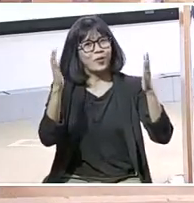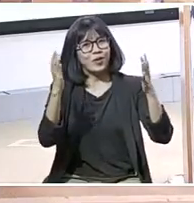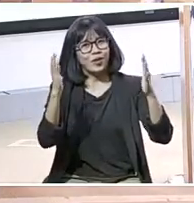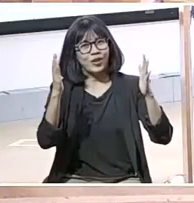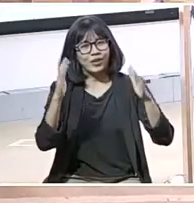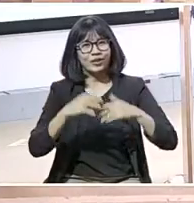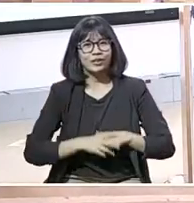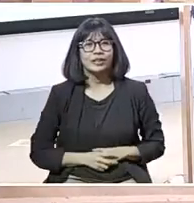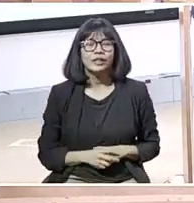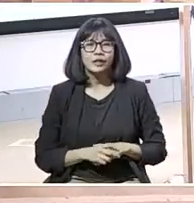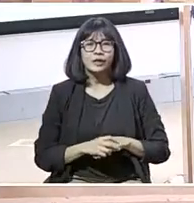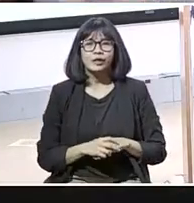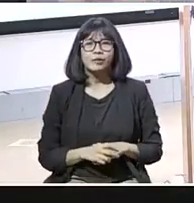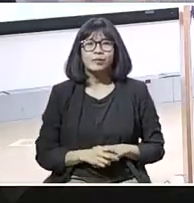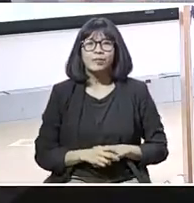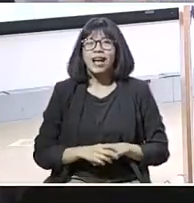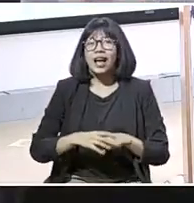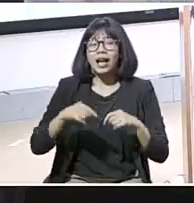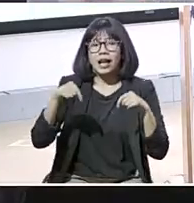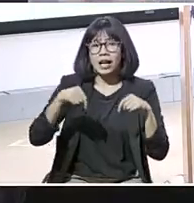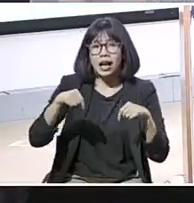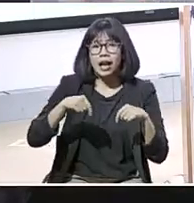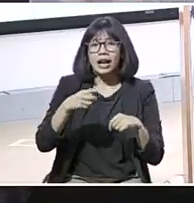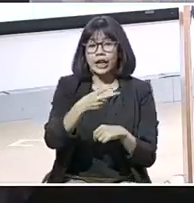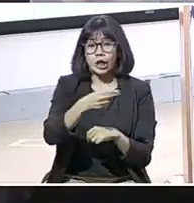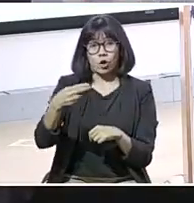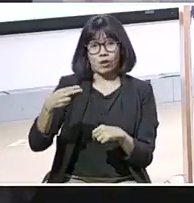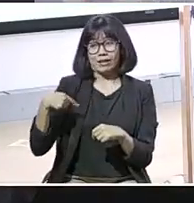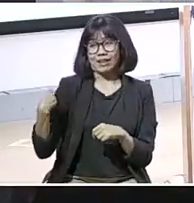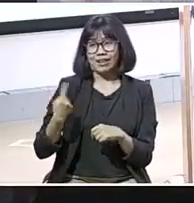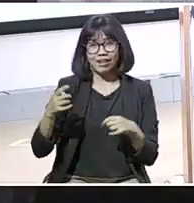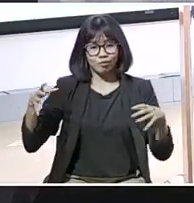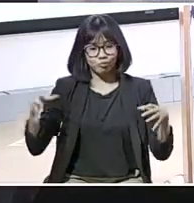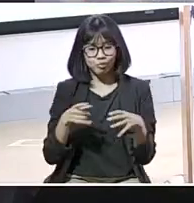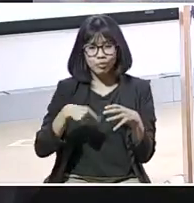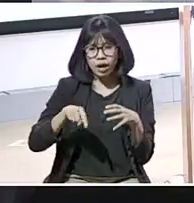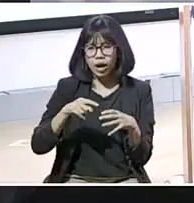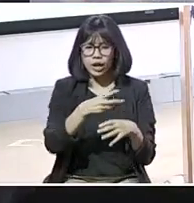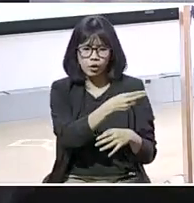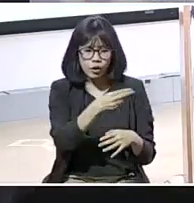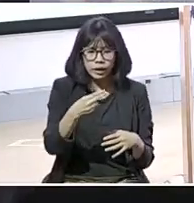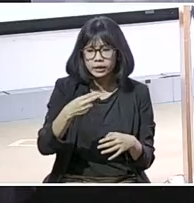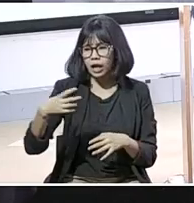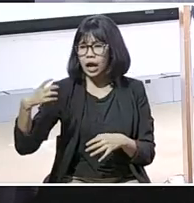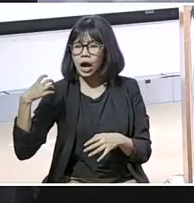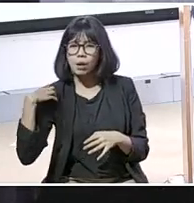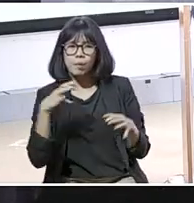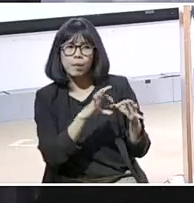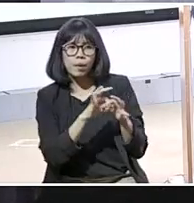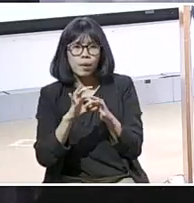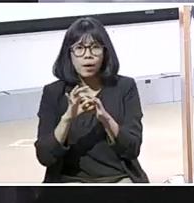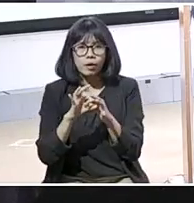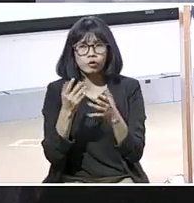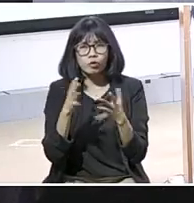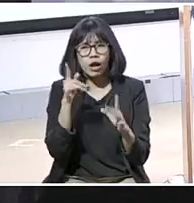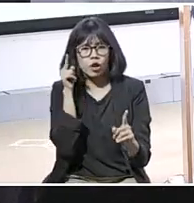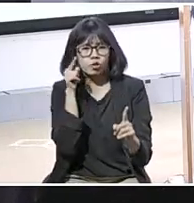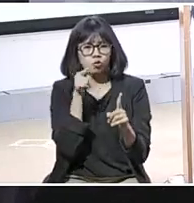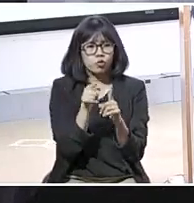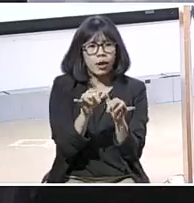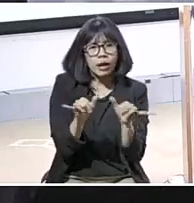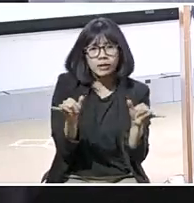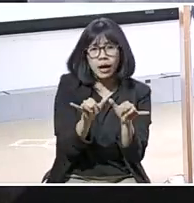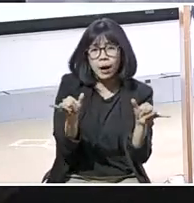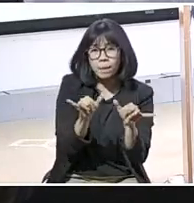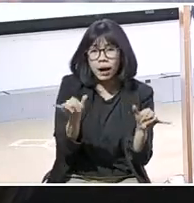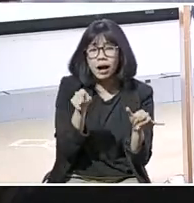anyway. So that's here in Indonesia, and in the United States, E Pluribus Unum.